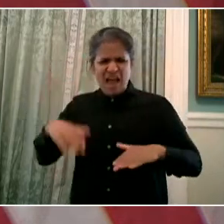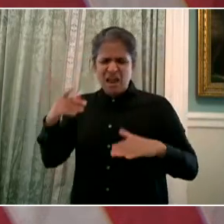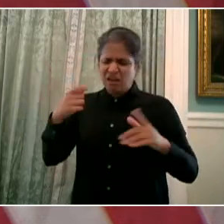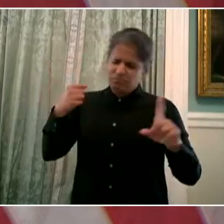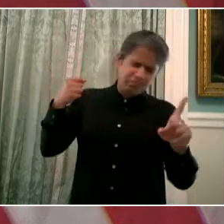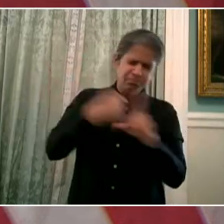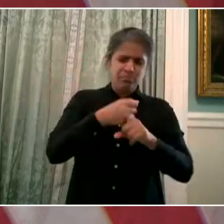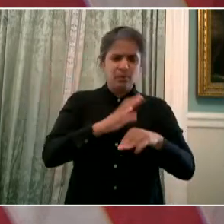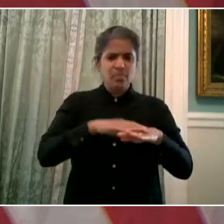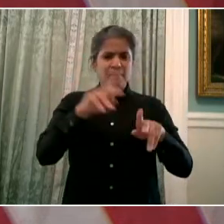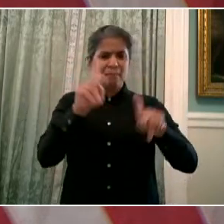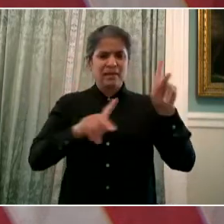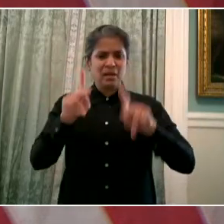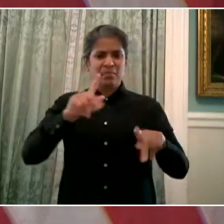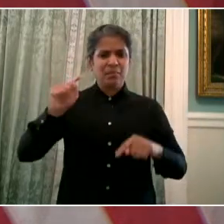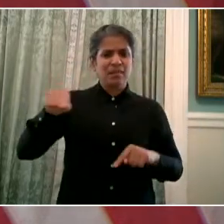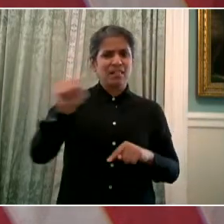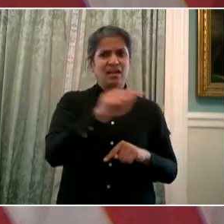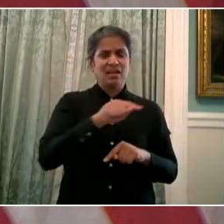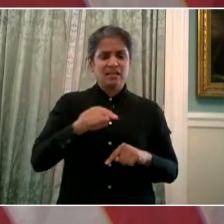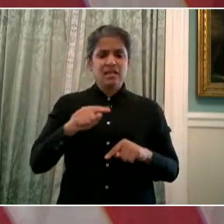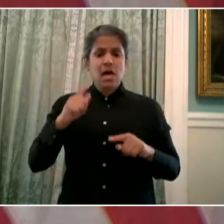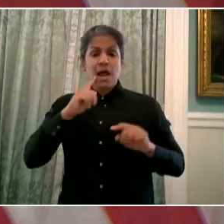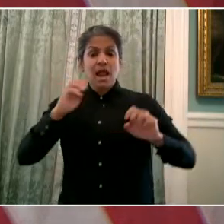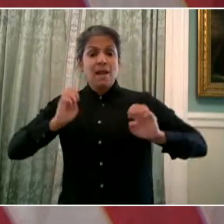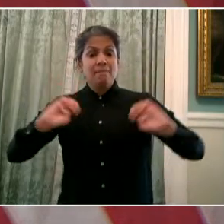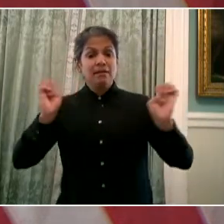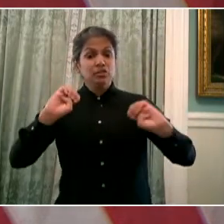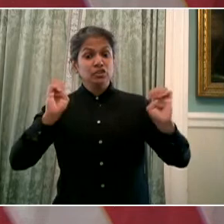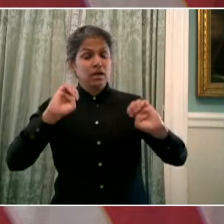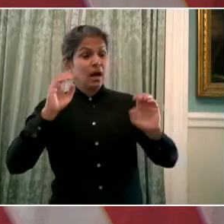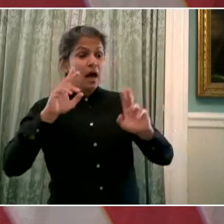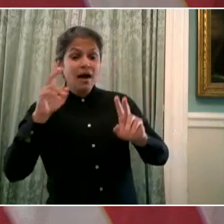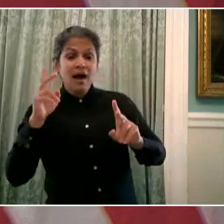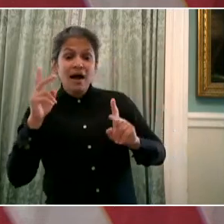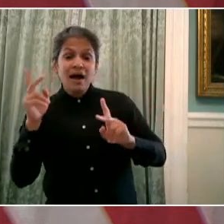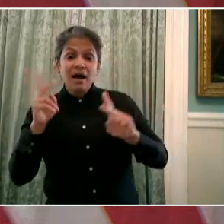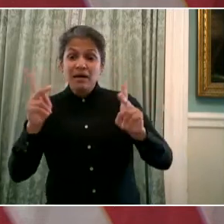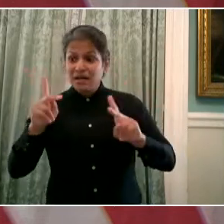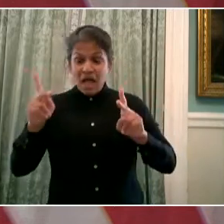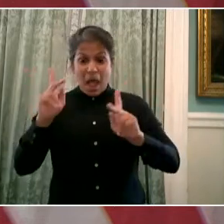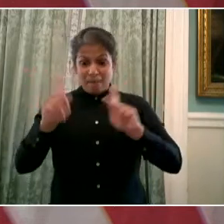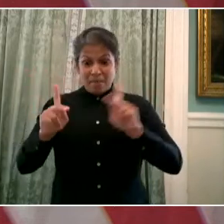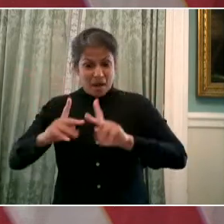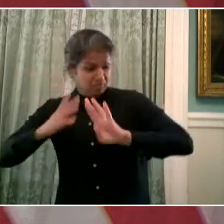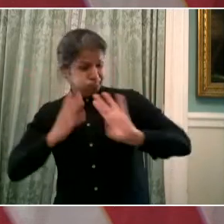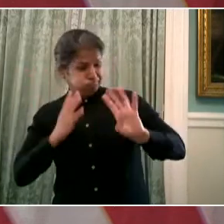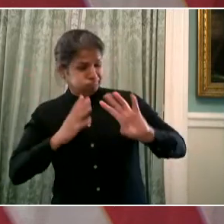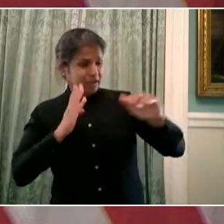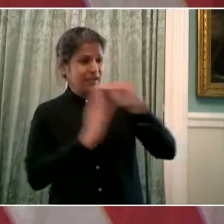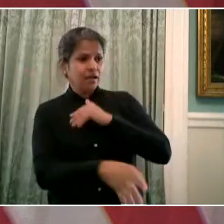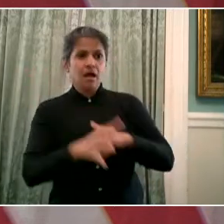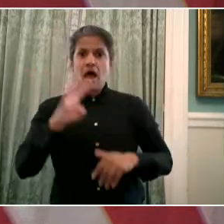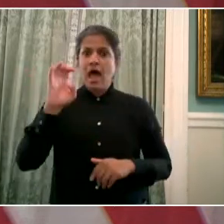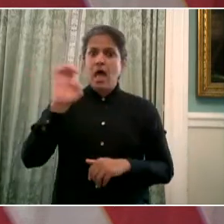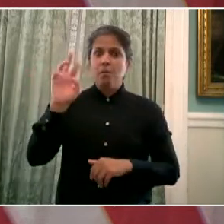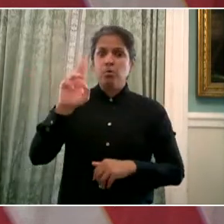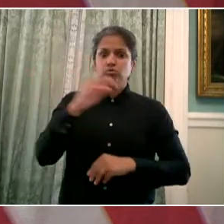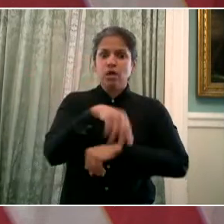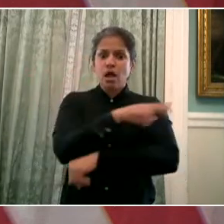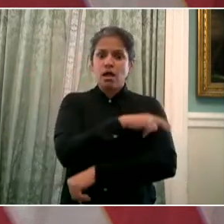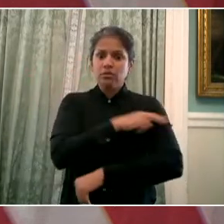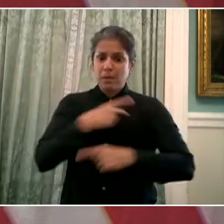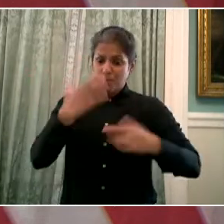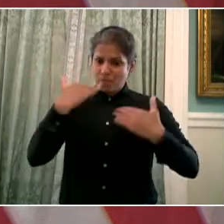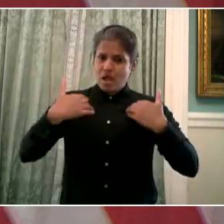have increased in the past 2 days, and we know that our city's biggest asthma clusters are located in areas that have borne the